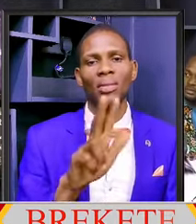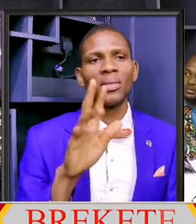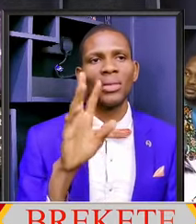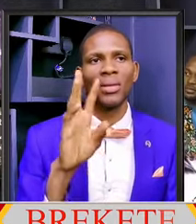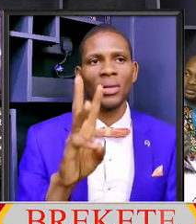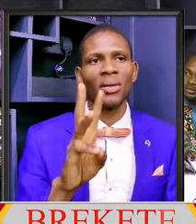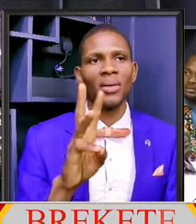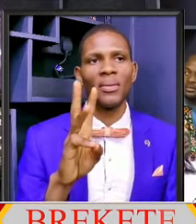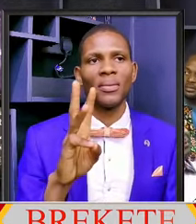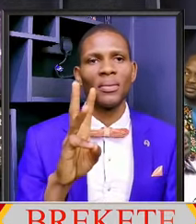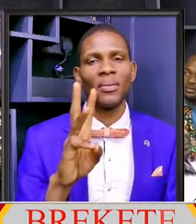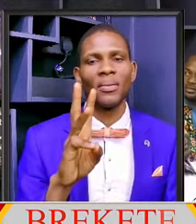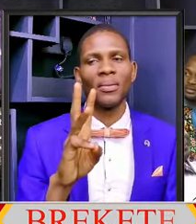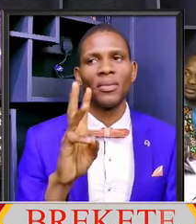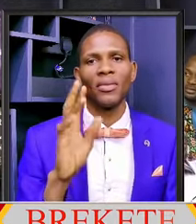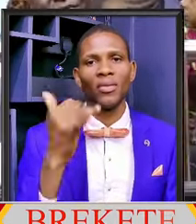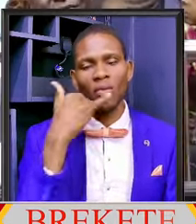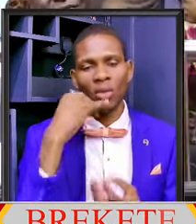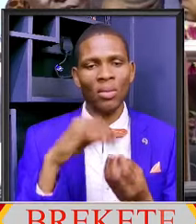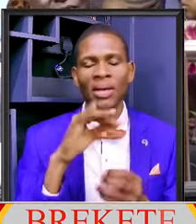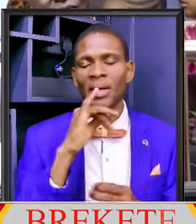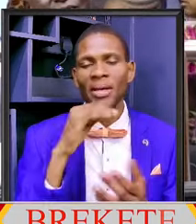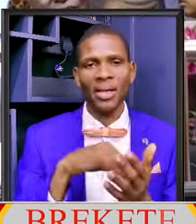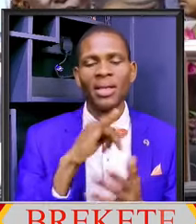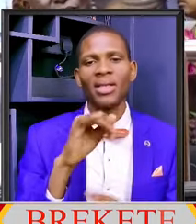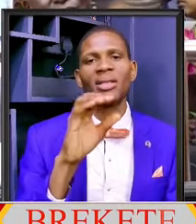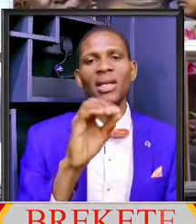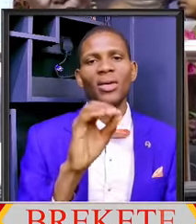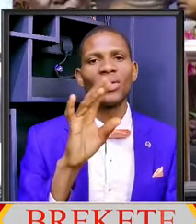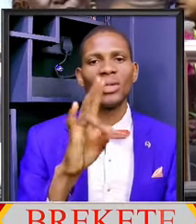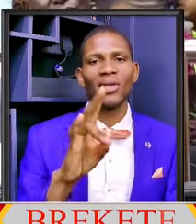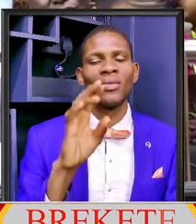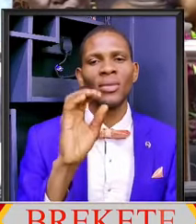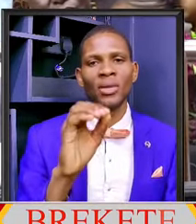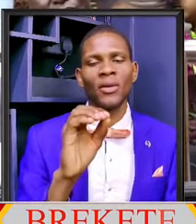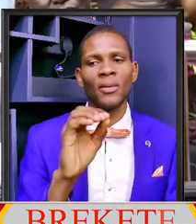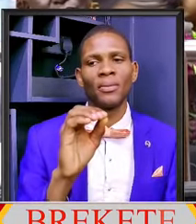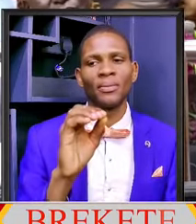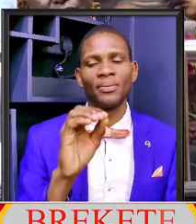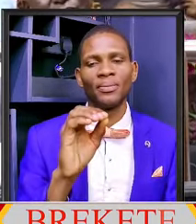82 36. Repeat the phone number again now 070